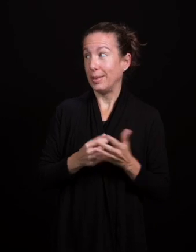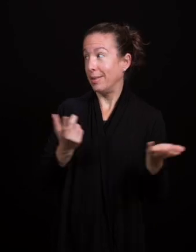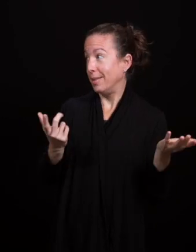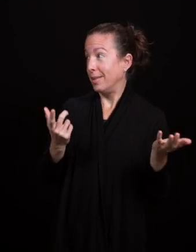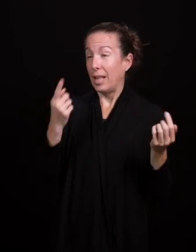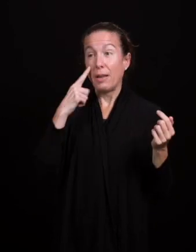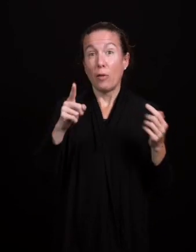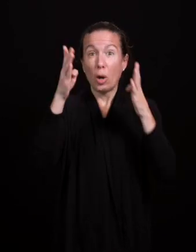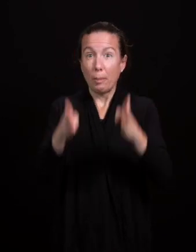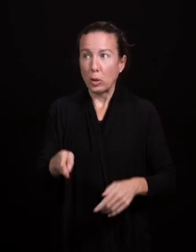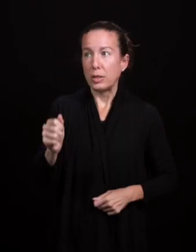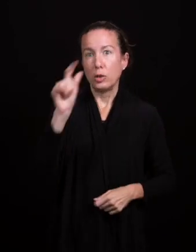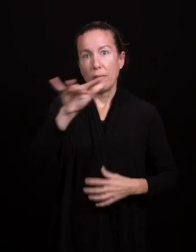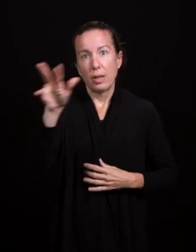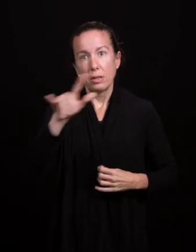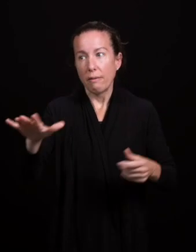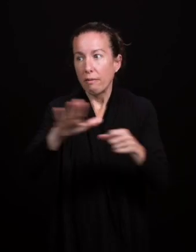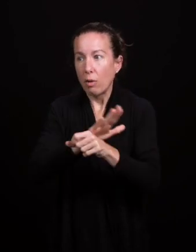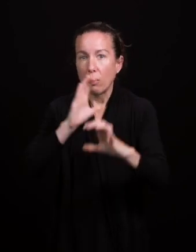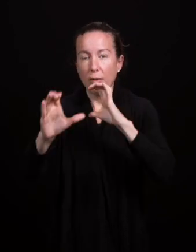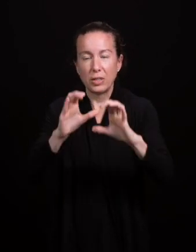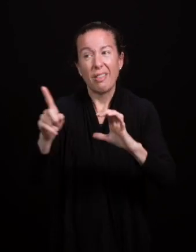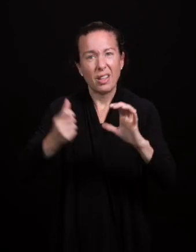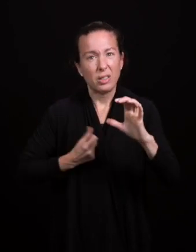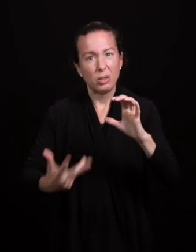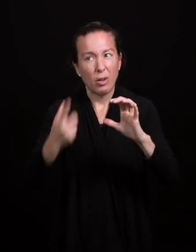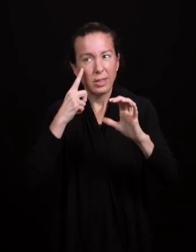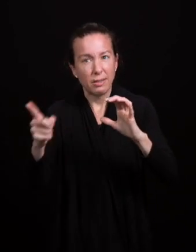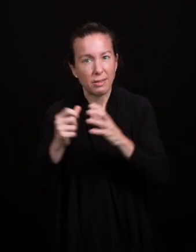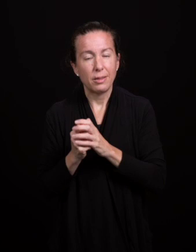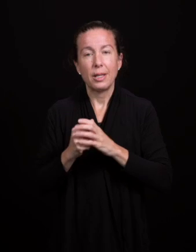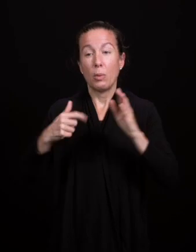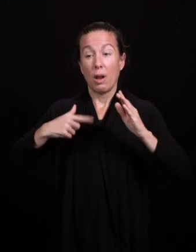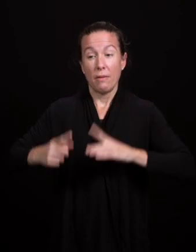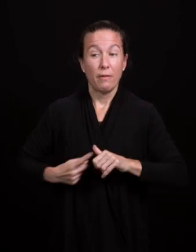to finger spell an entire conversation. And when I was first learning sign,